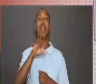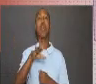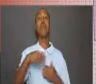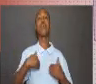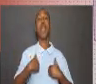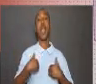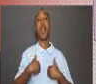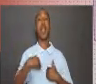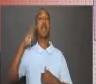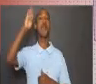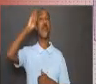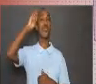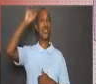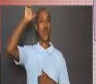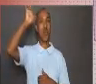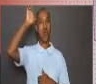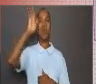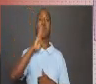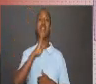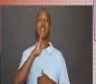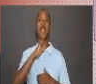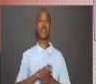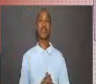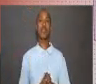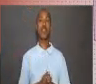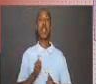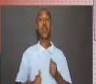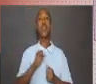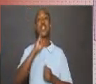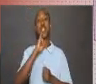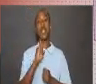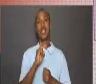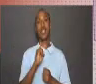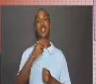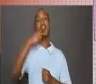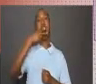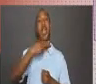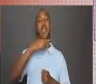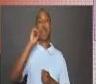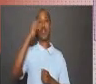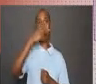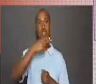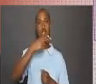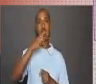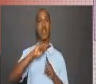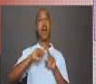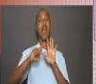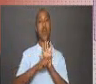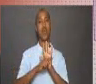contain a Bronsted-Lowry base, which is the hydroxide